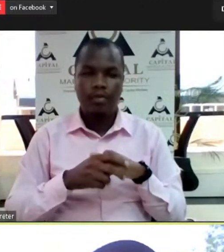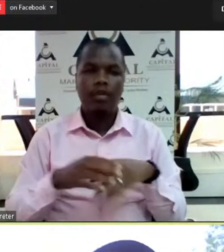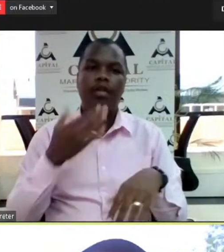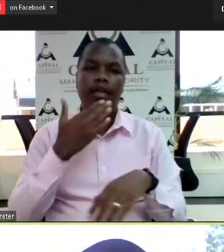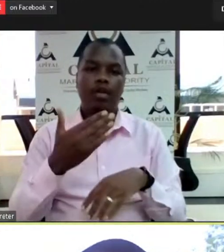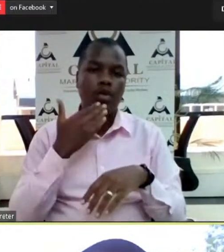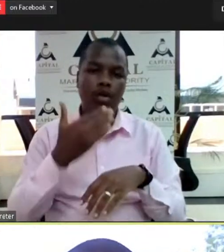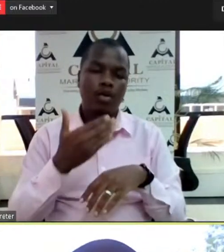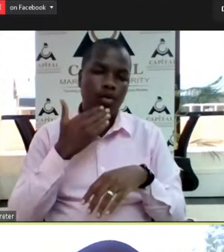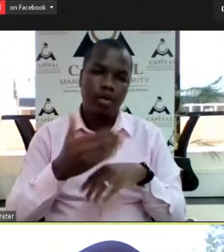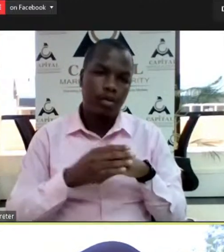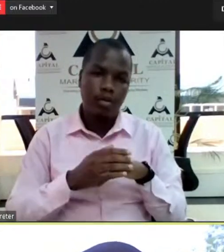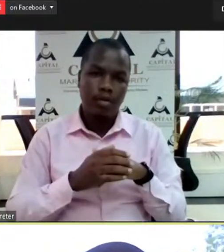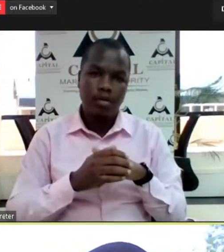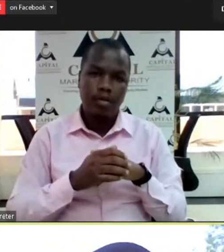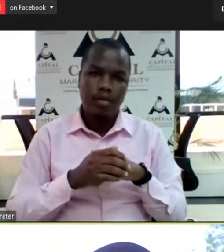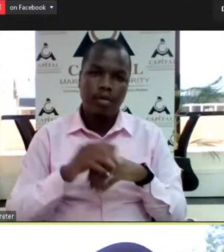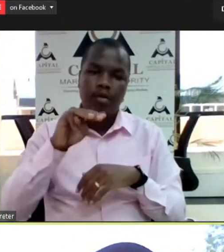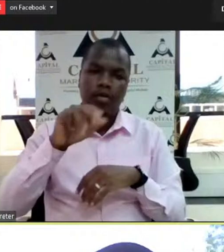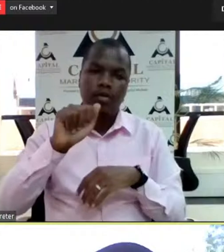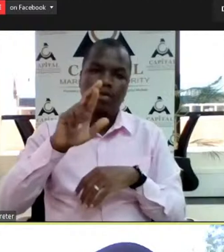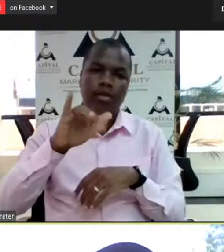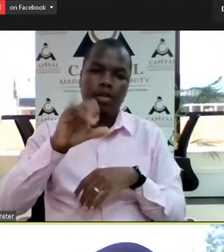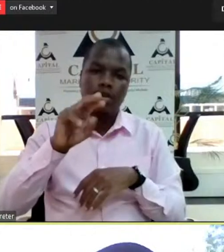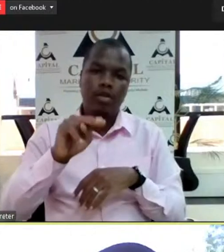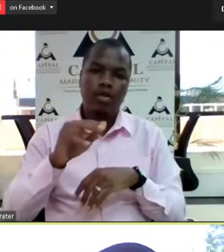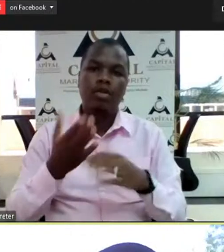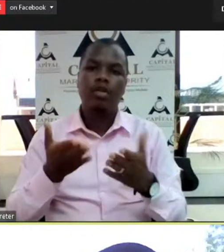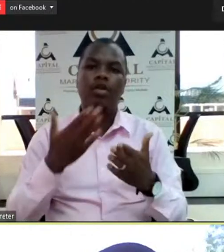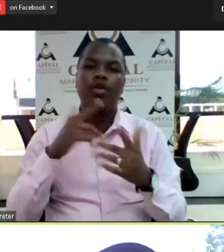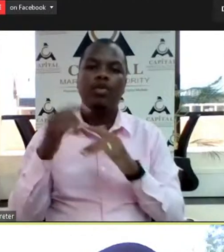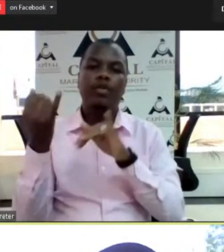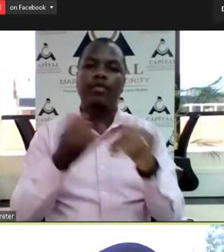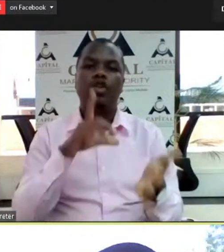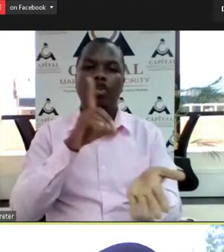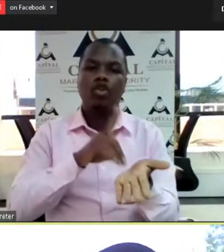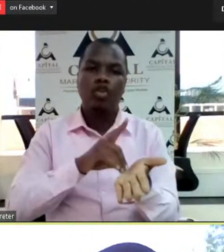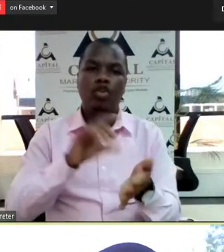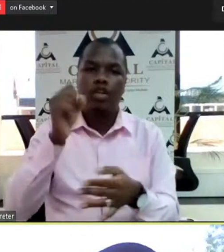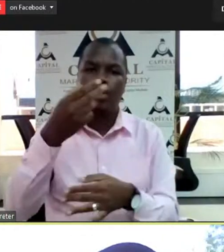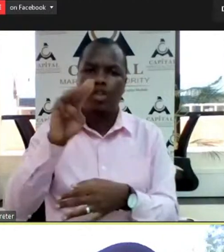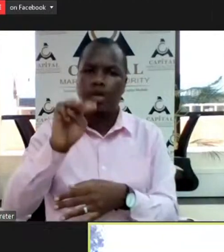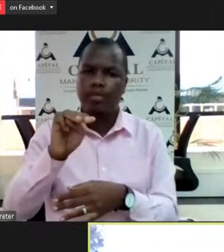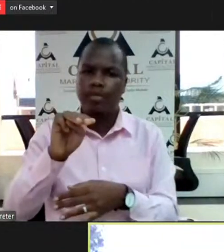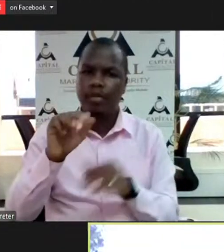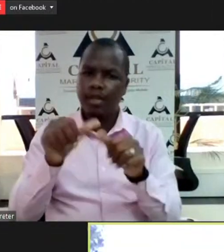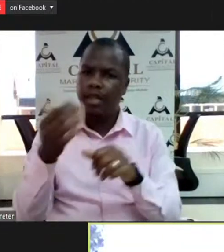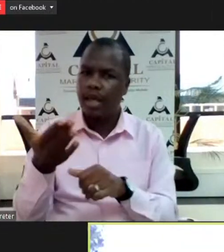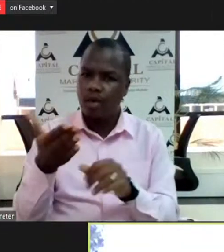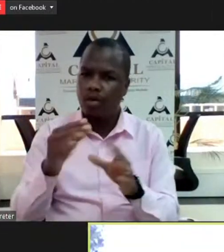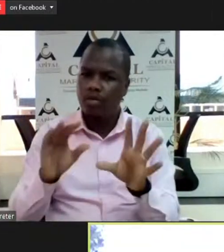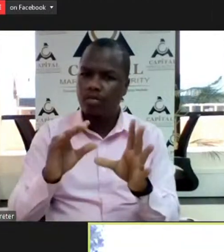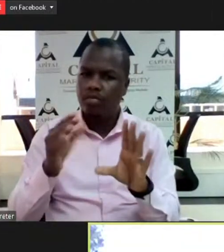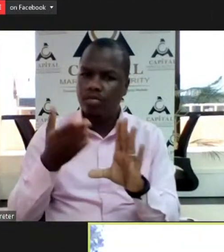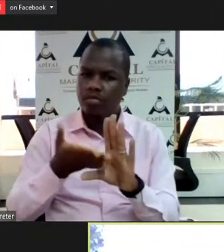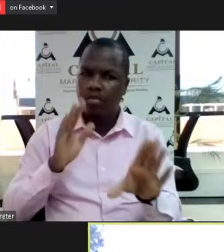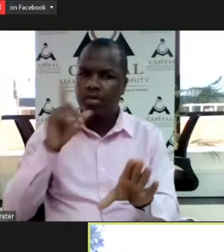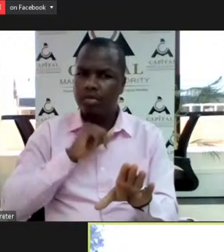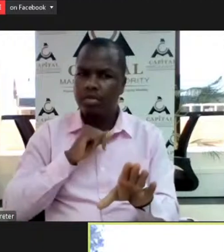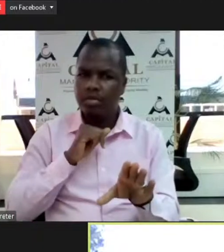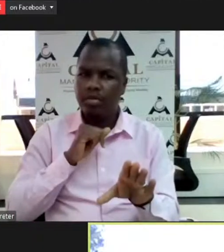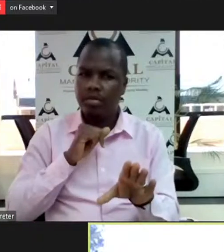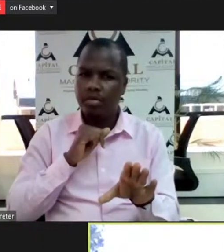Thank you, Marion. I will invite Dr. Shem. Is Dr. Shem with us, or he has left?